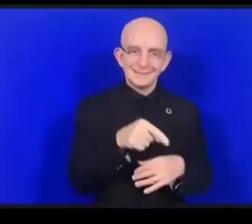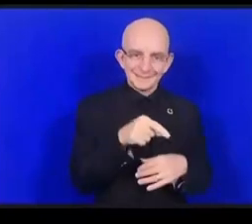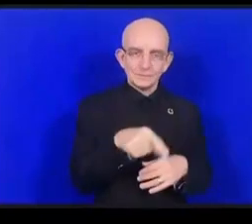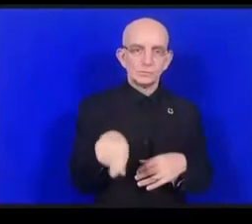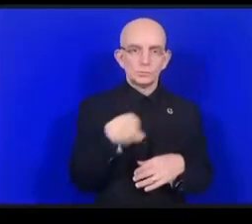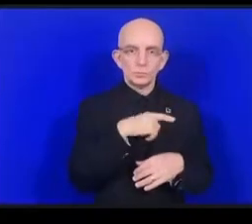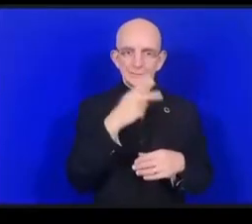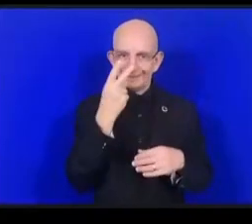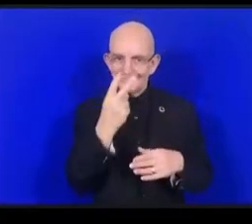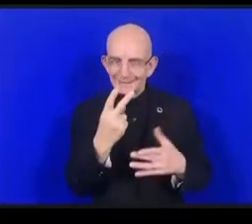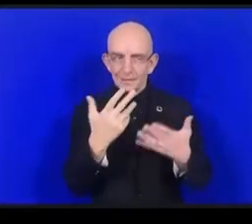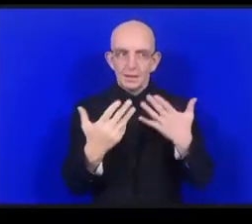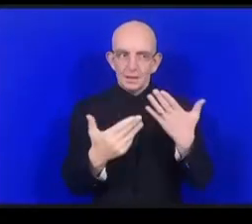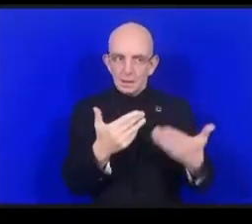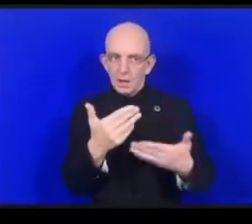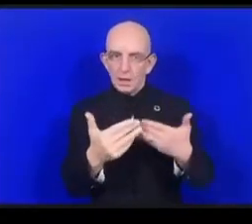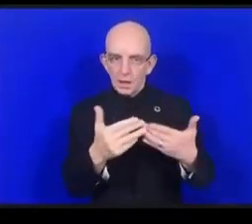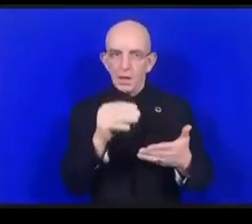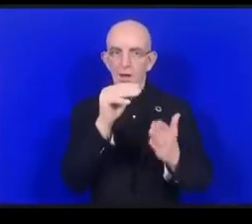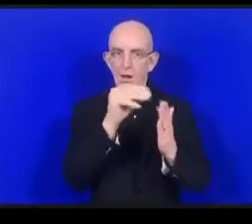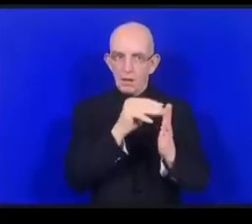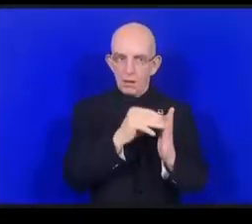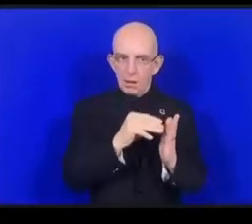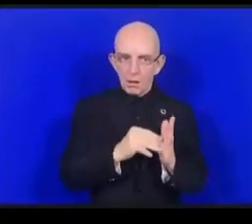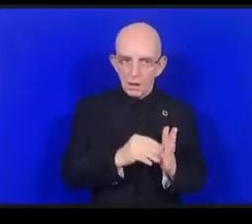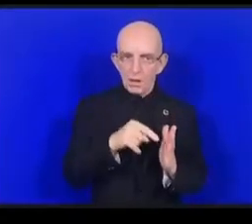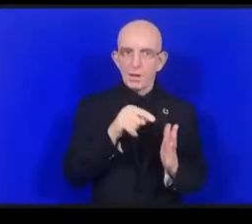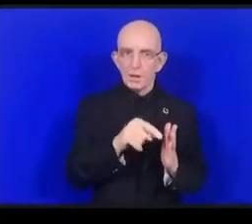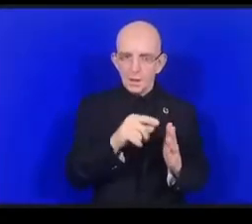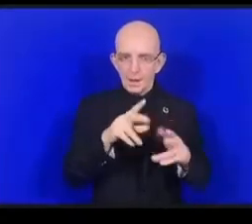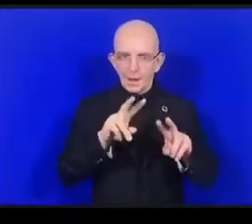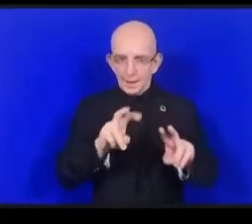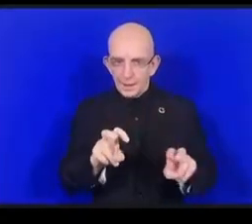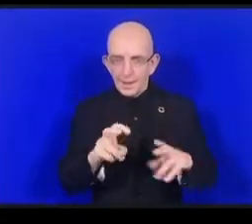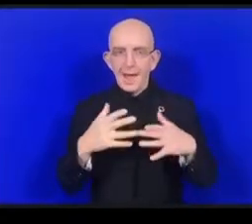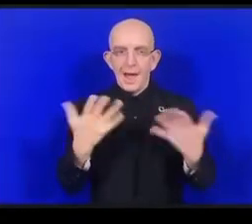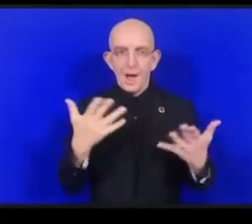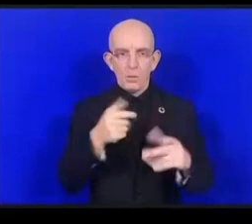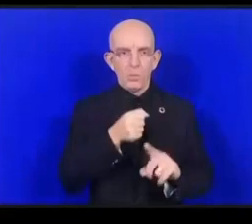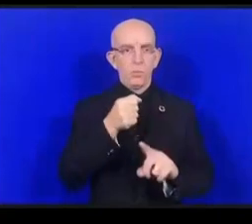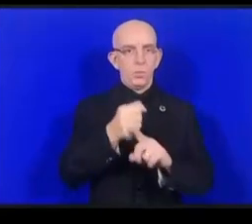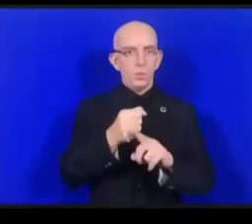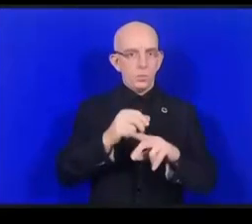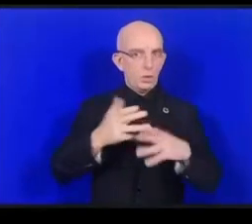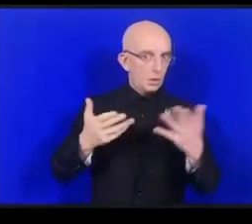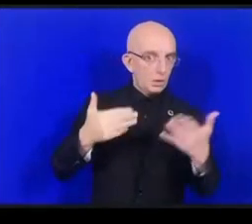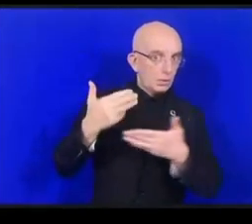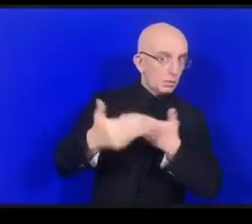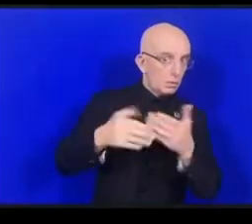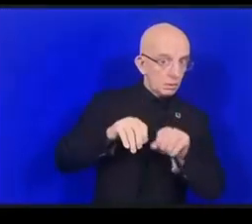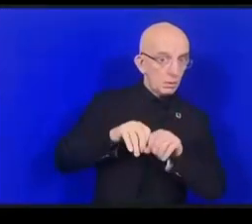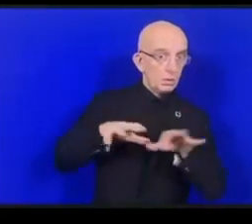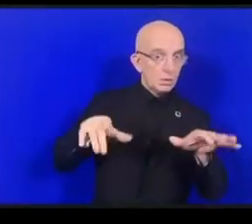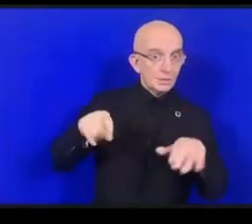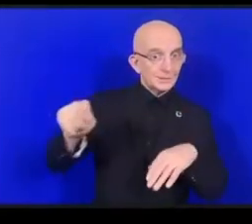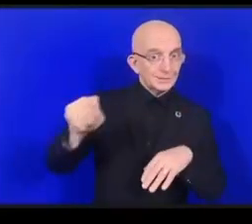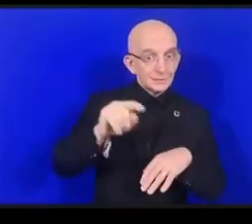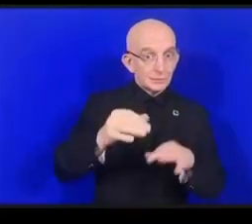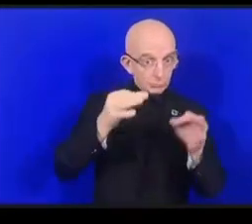of how do we make sure that there's proper access control? How do we make sure